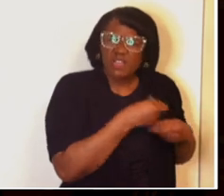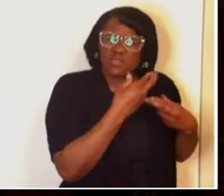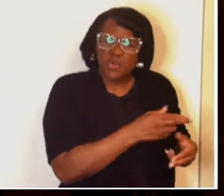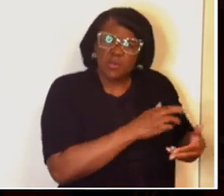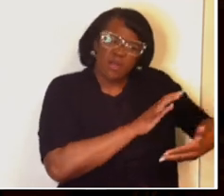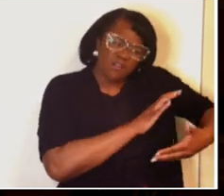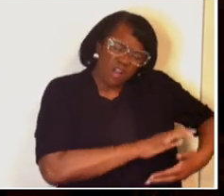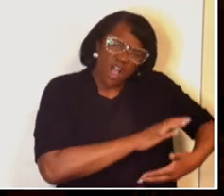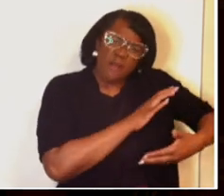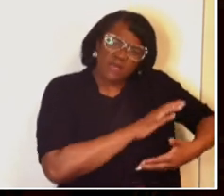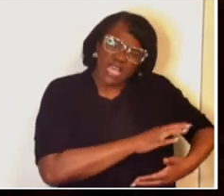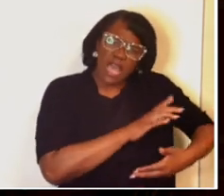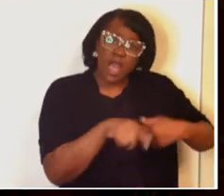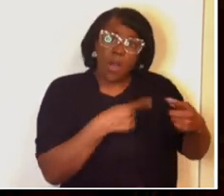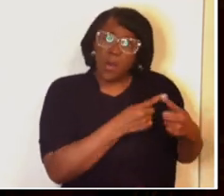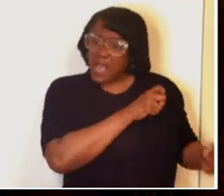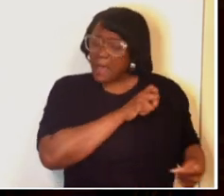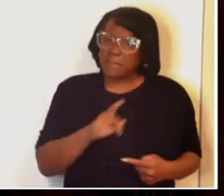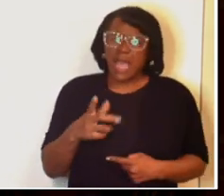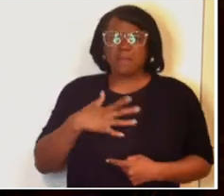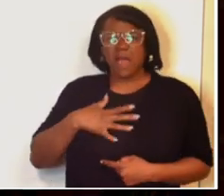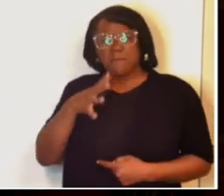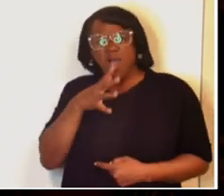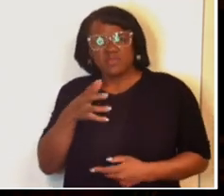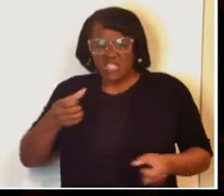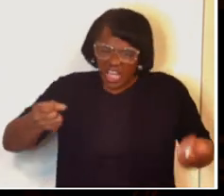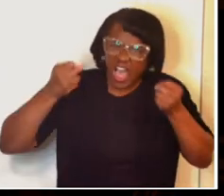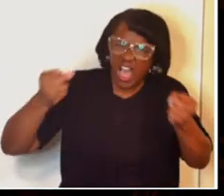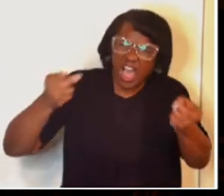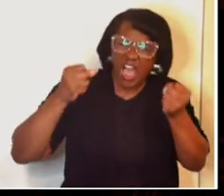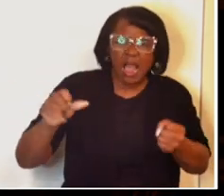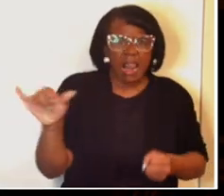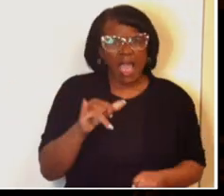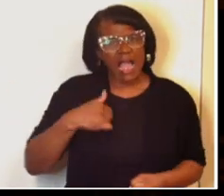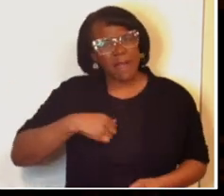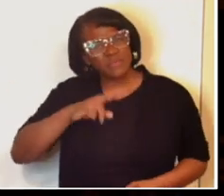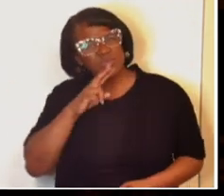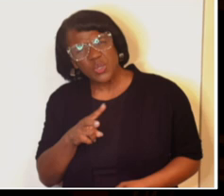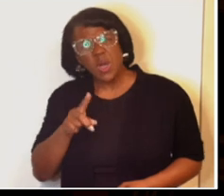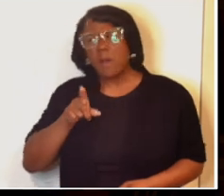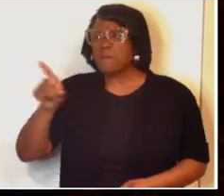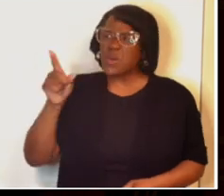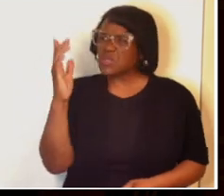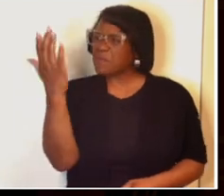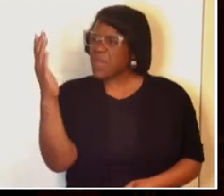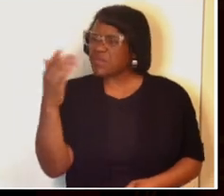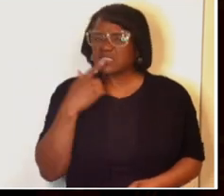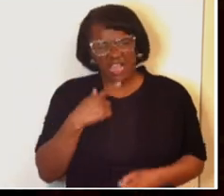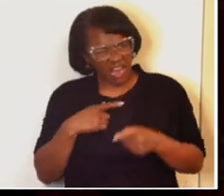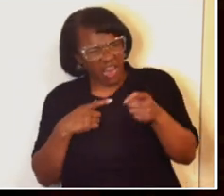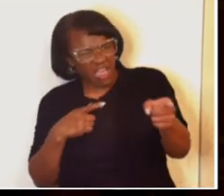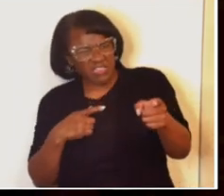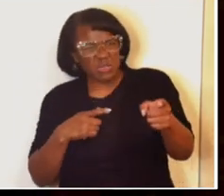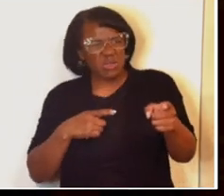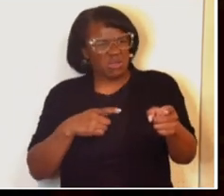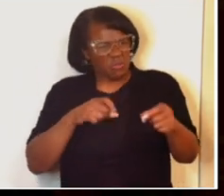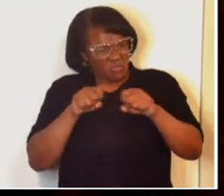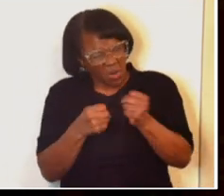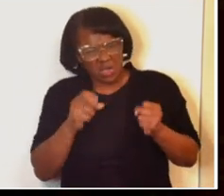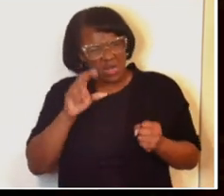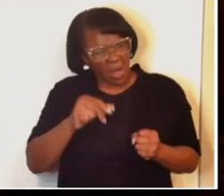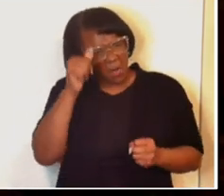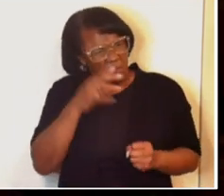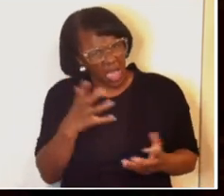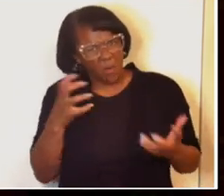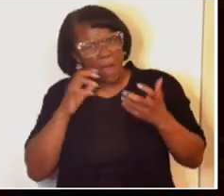mommy starts shaking me like I'm a two-year-old, pointing to the mirror saying, look at you, you're busted. Ain't no man ever gonna marry you. I don't know why I